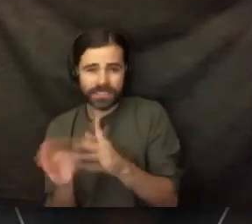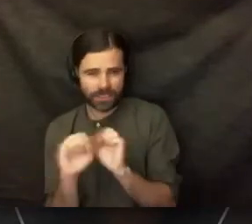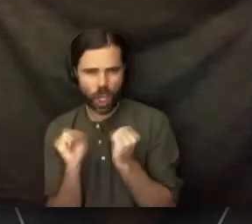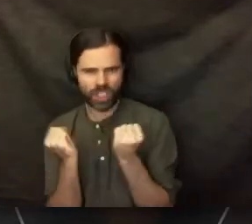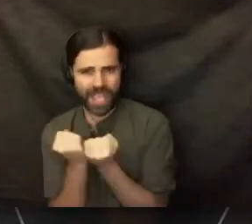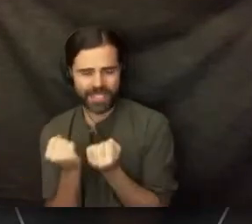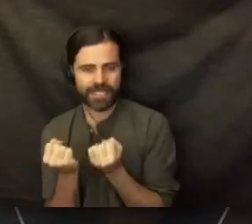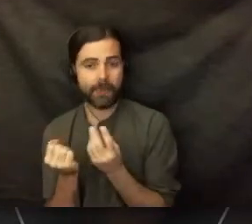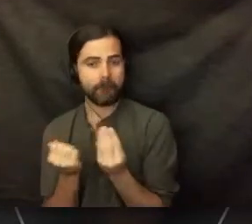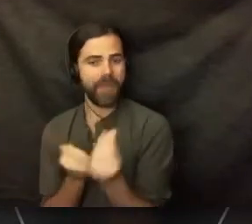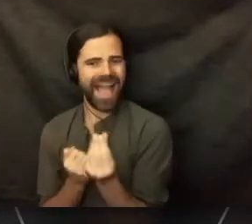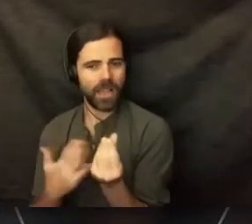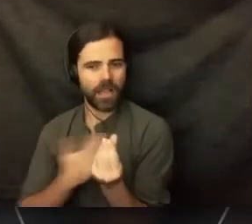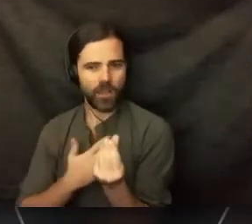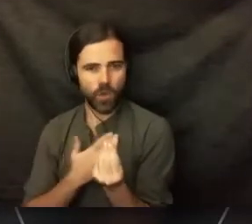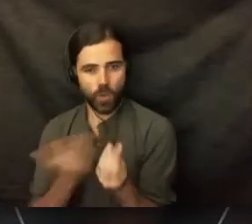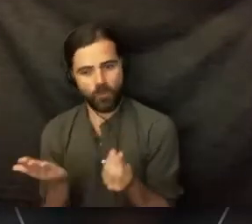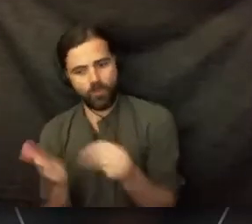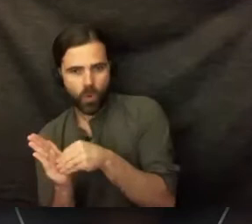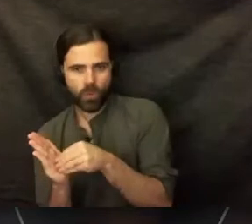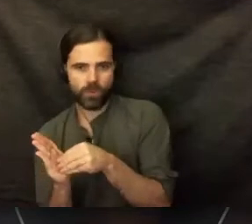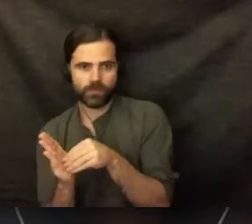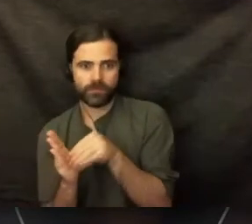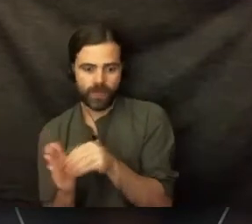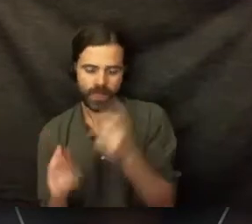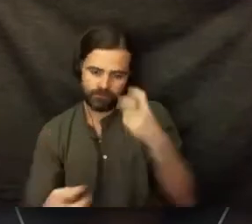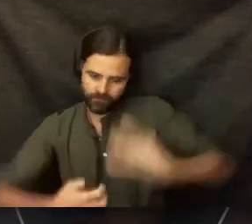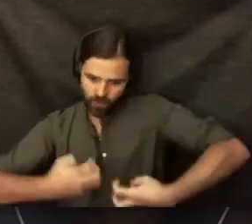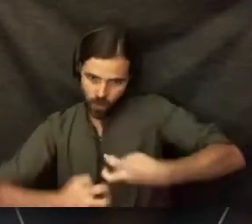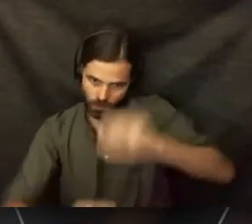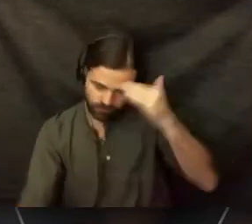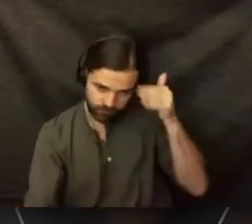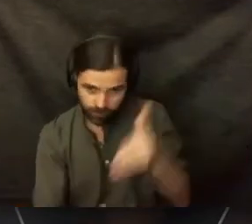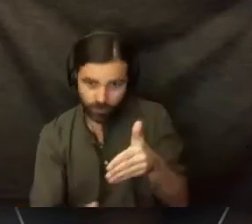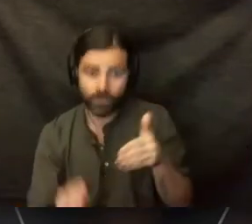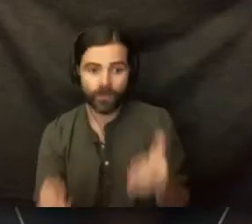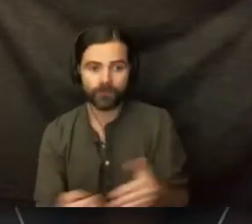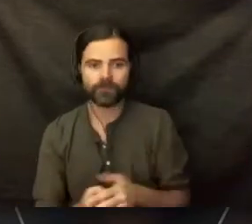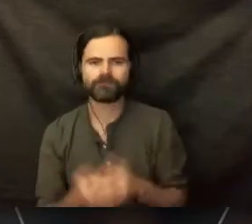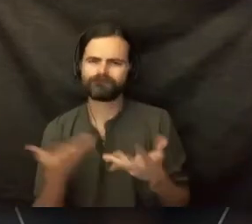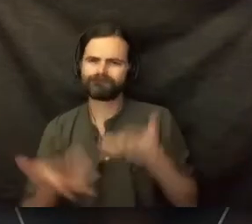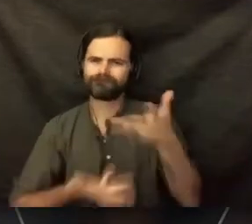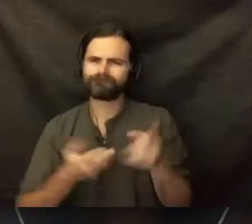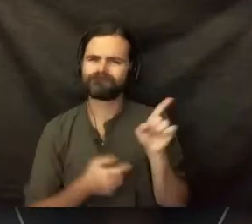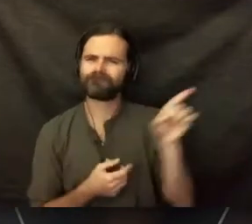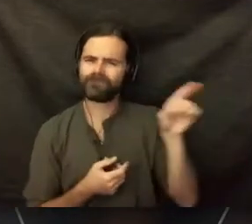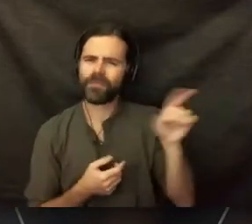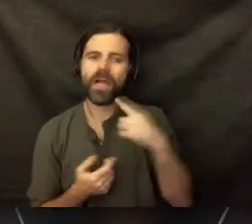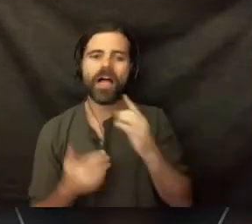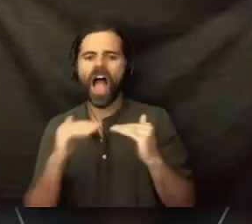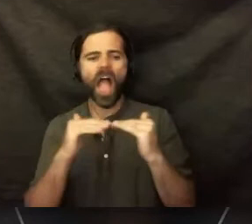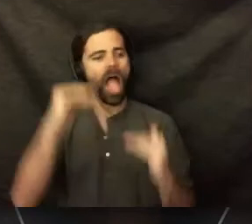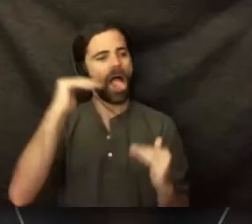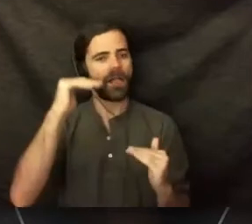assets economy. It will address all of those issues. So when we talk about this, let's recognize the financial gap. We're talking